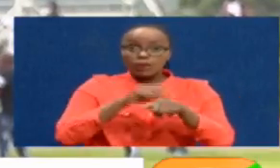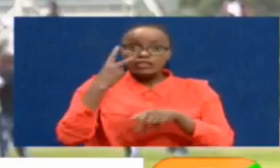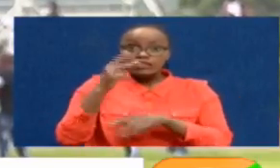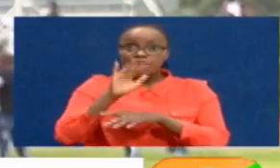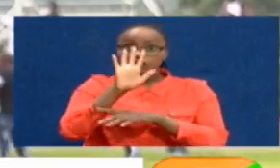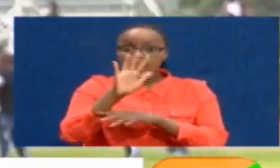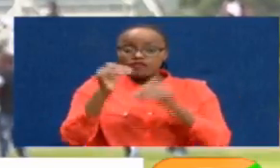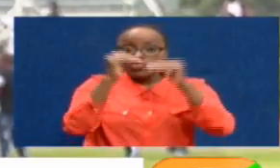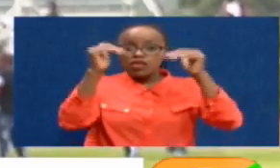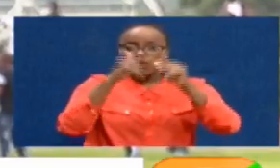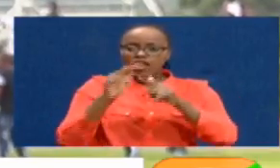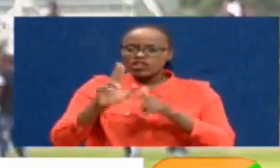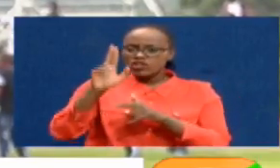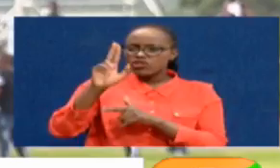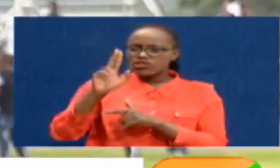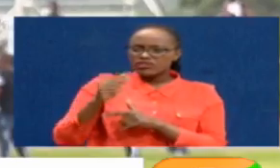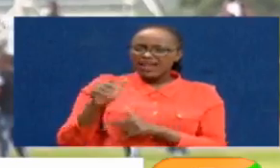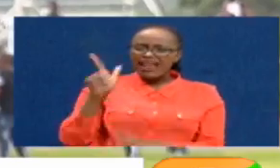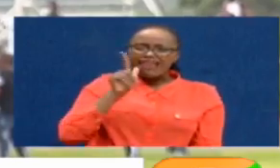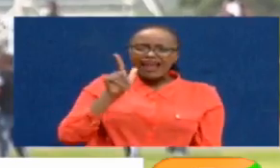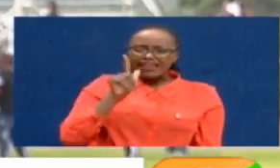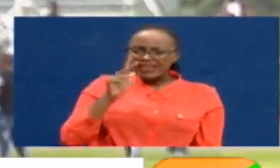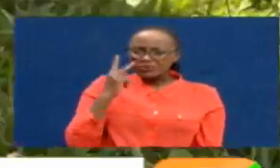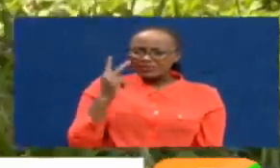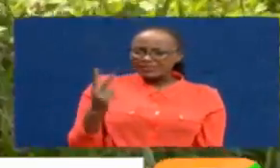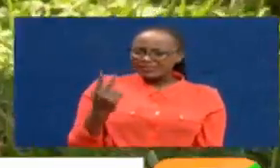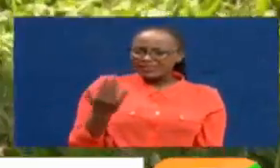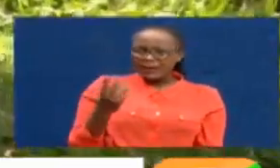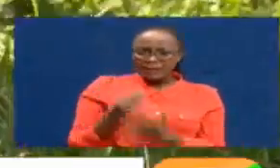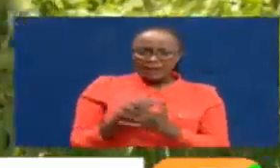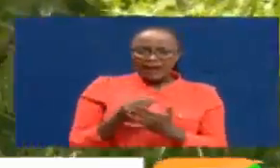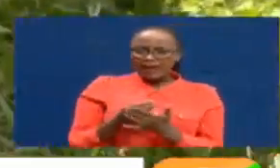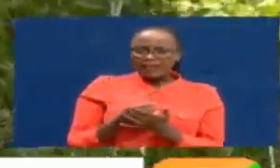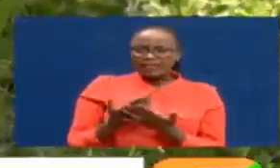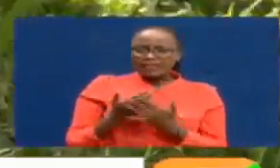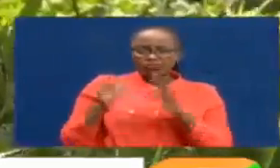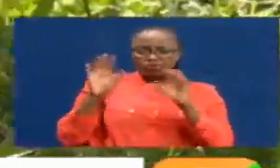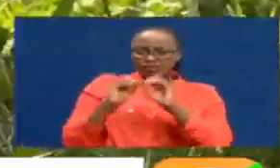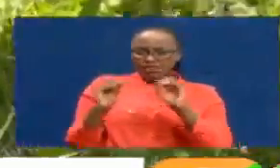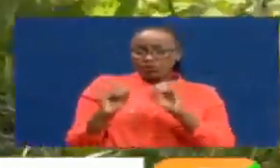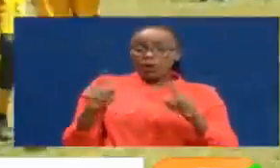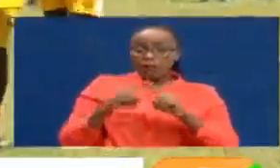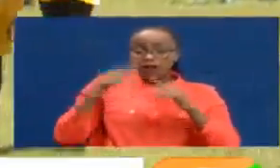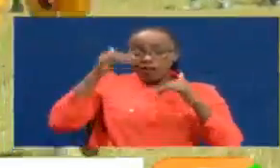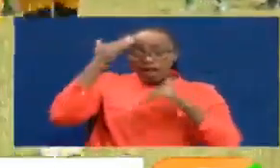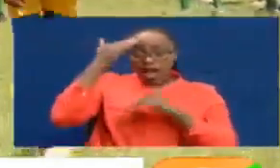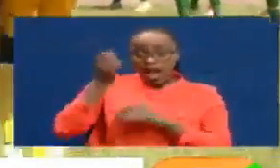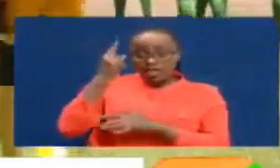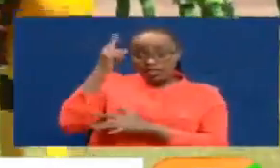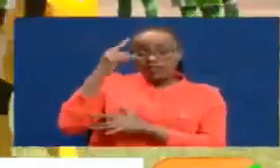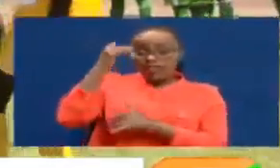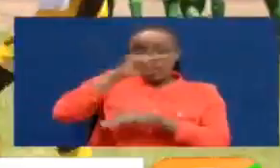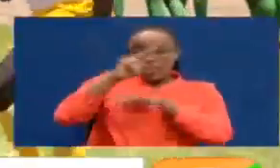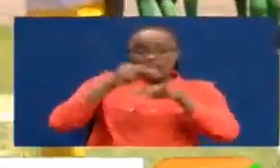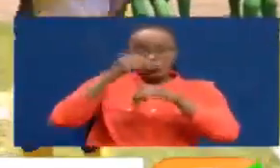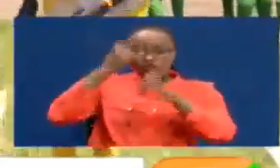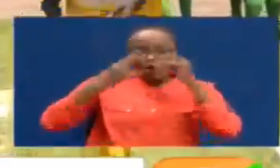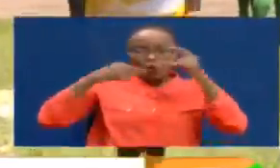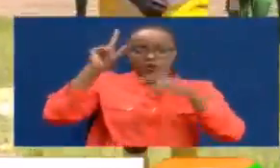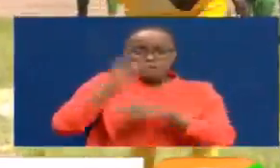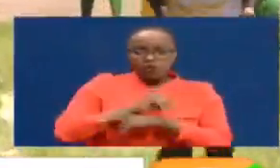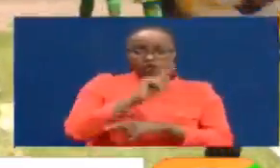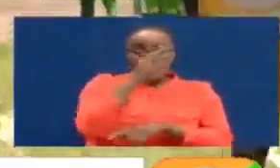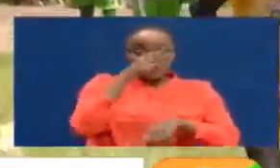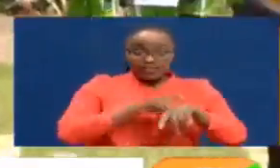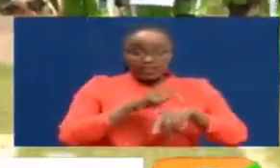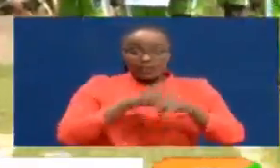gorofa 5 umpeleke London na ndege, unajua ni achievement kubwa sana, wacha hata monetary. The players know what it takes to win the national finals. After winning